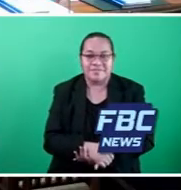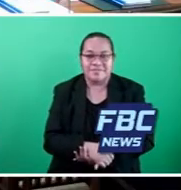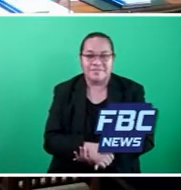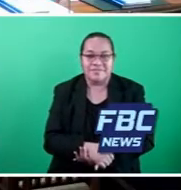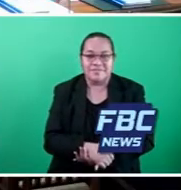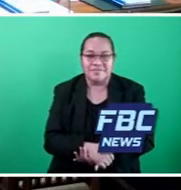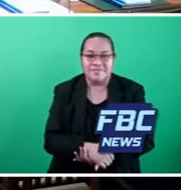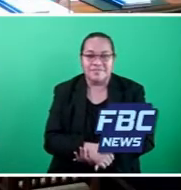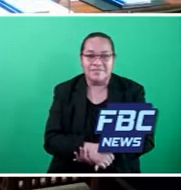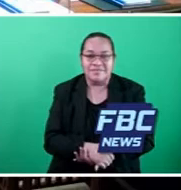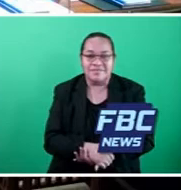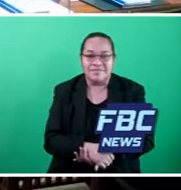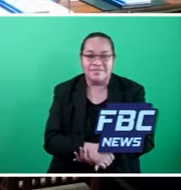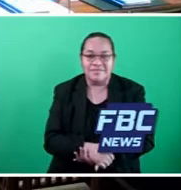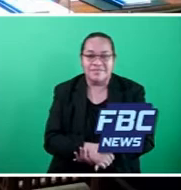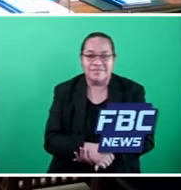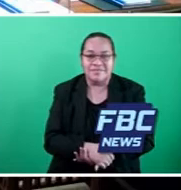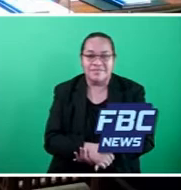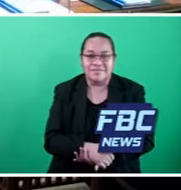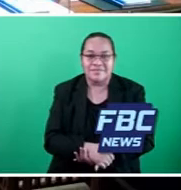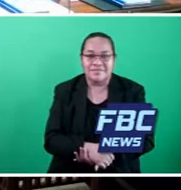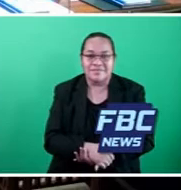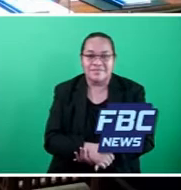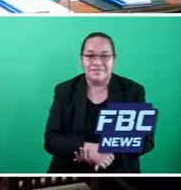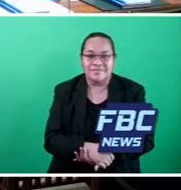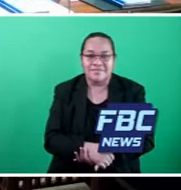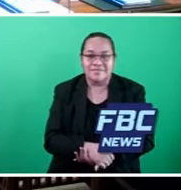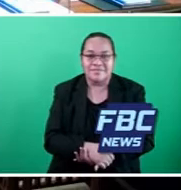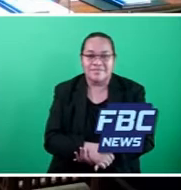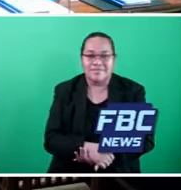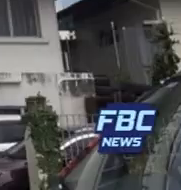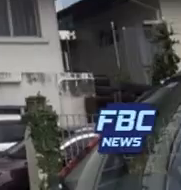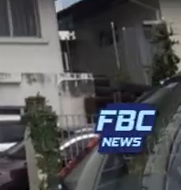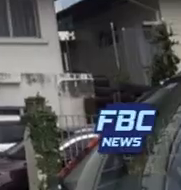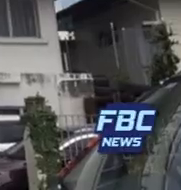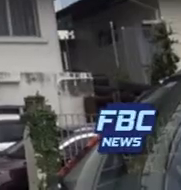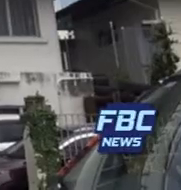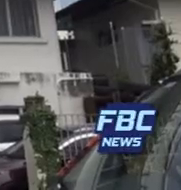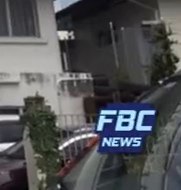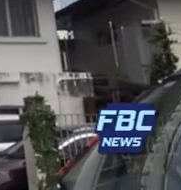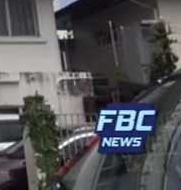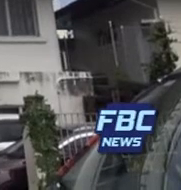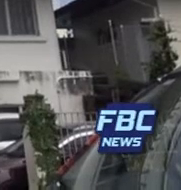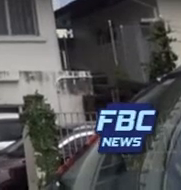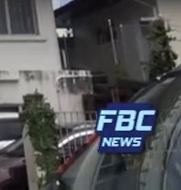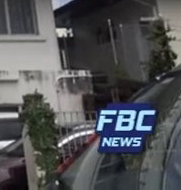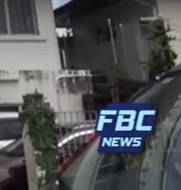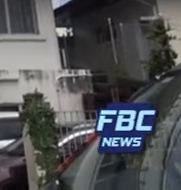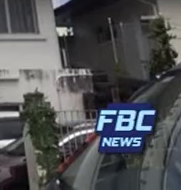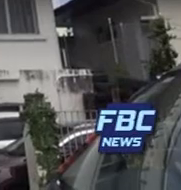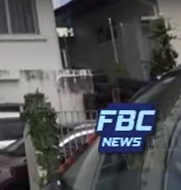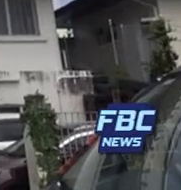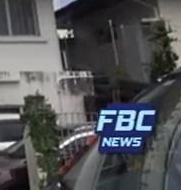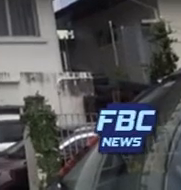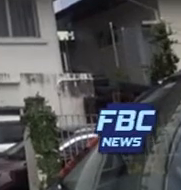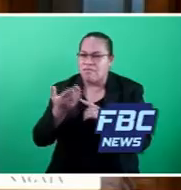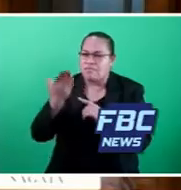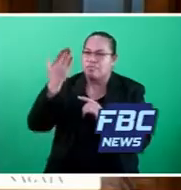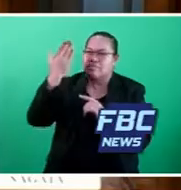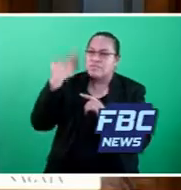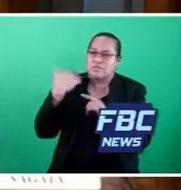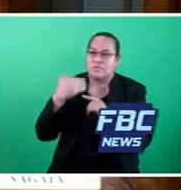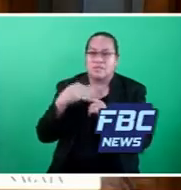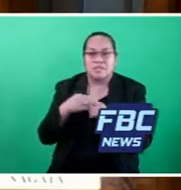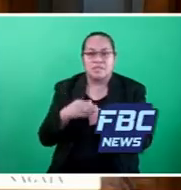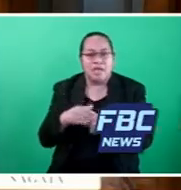relevant laws which have been brushed aside over the past years needs to be reviewed and implemented. But what I have noticed in the past few years that a